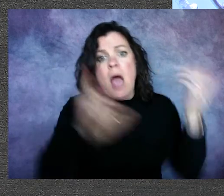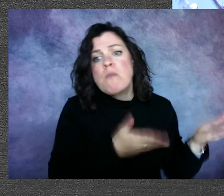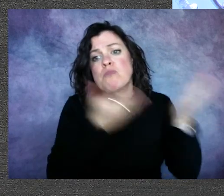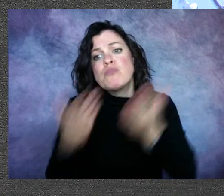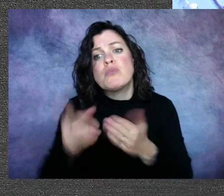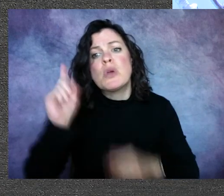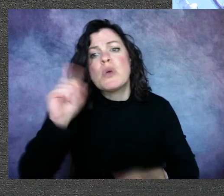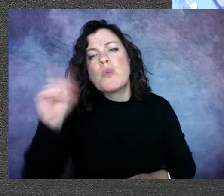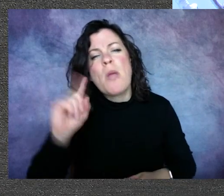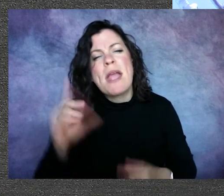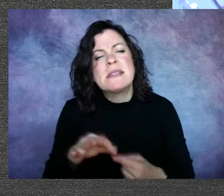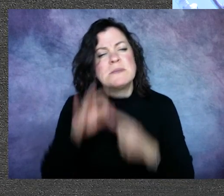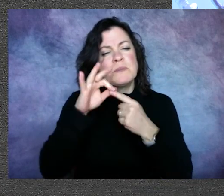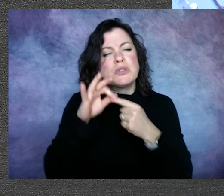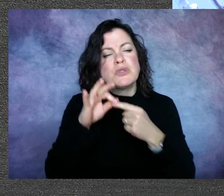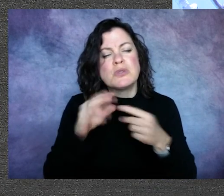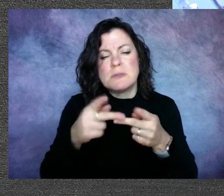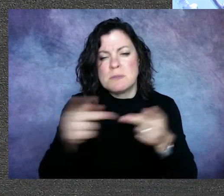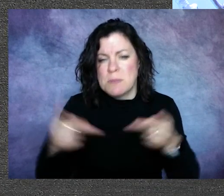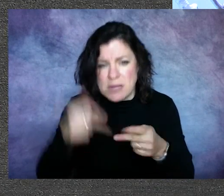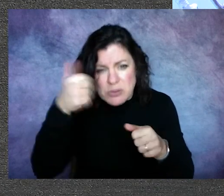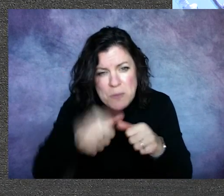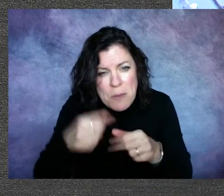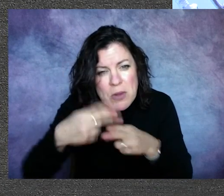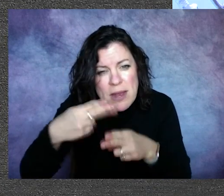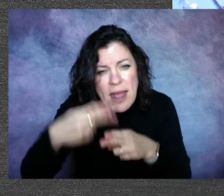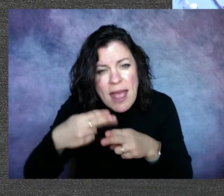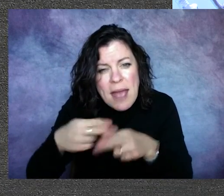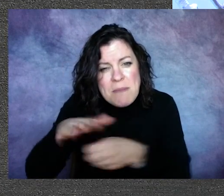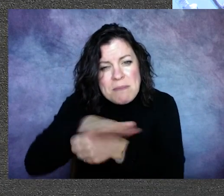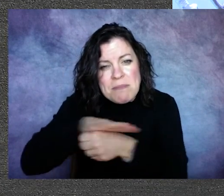very happy. Do you remember that, where that place was?